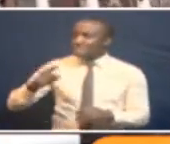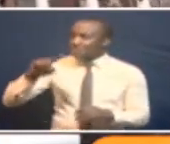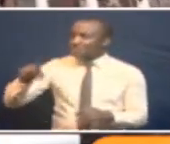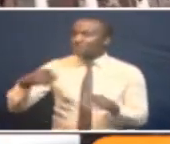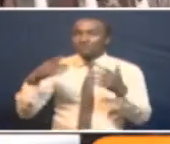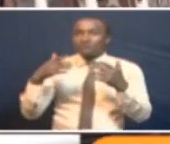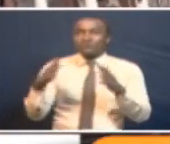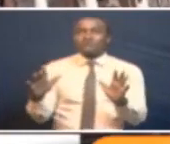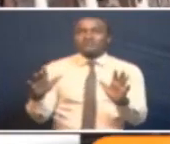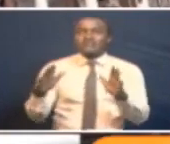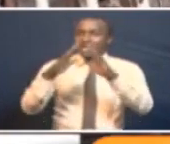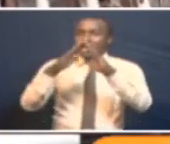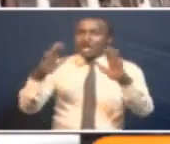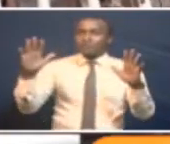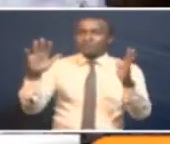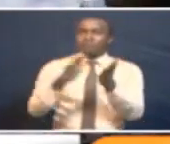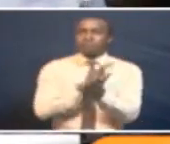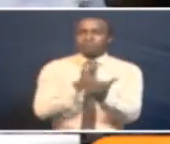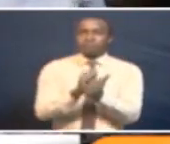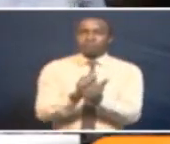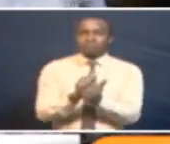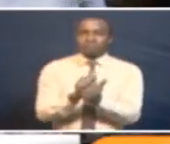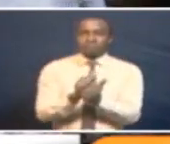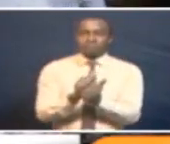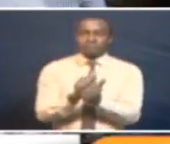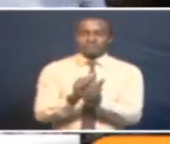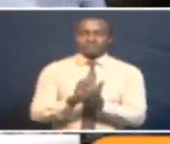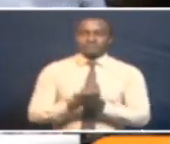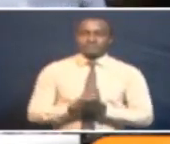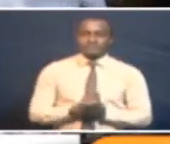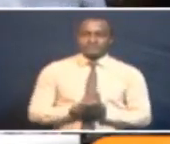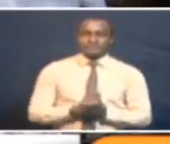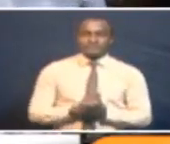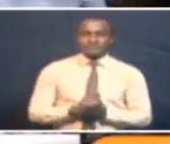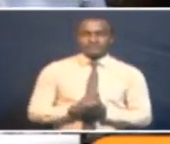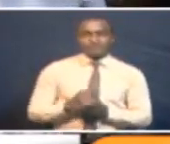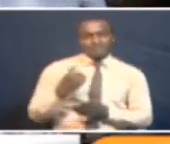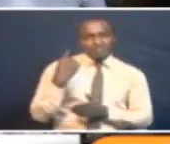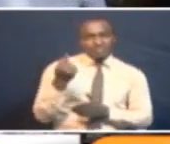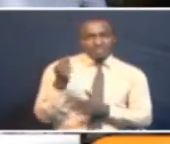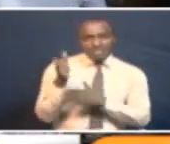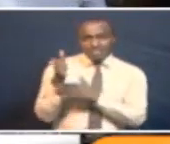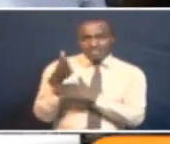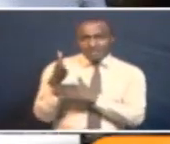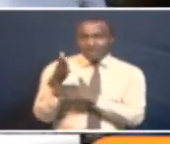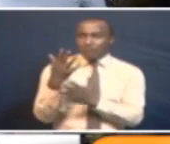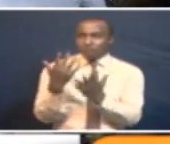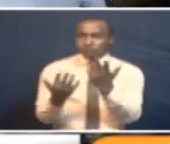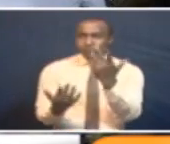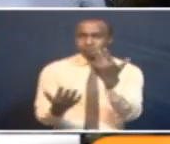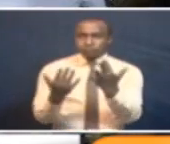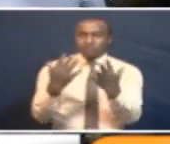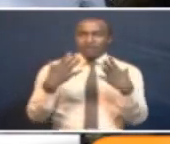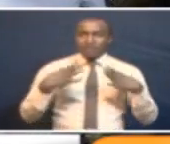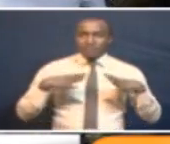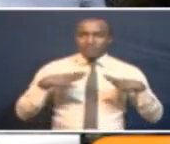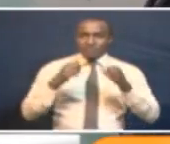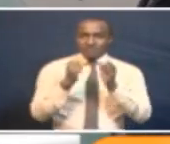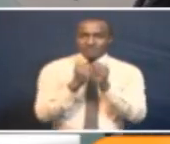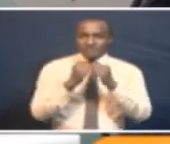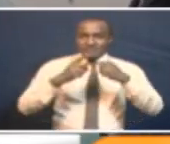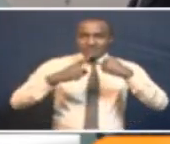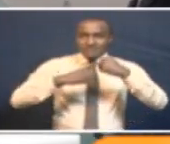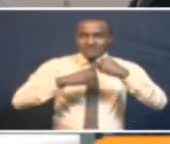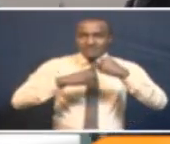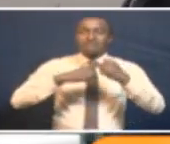their shelter and human lives. Last Thursday's fire killed 16 residents trapped in the buildings,